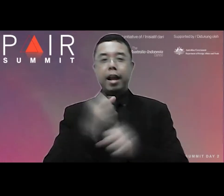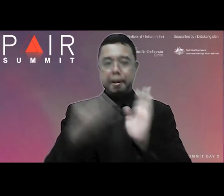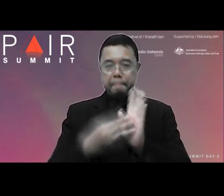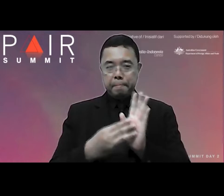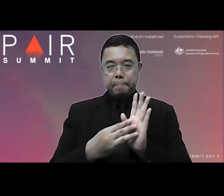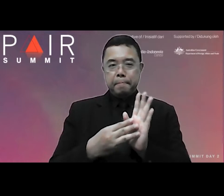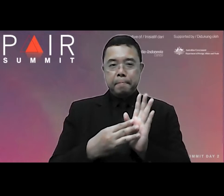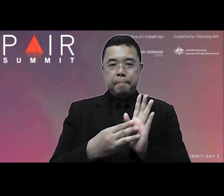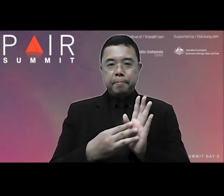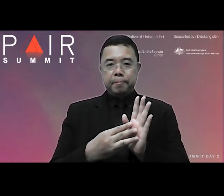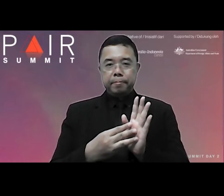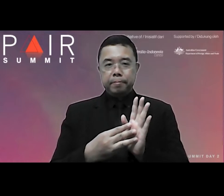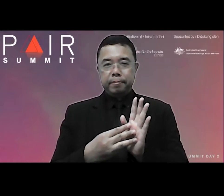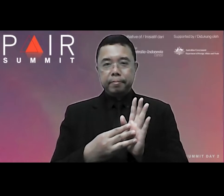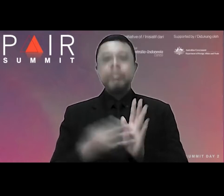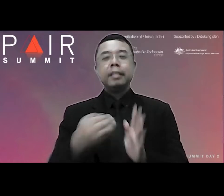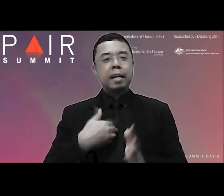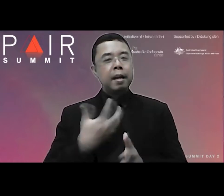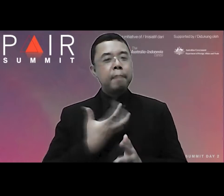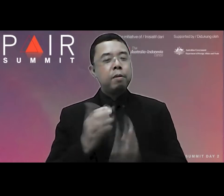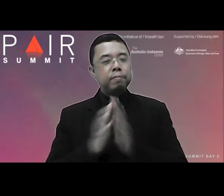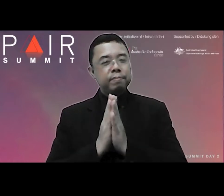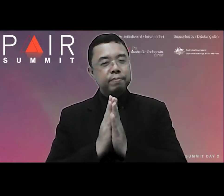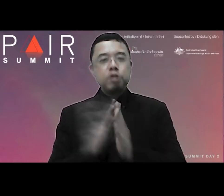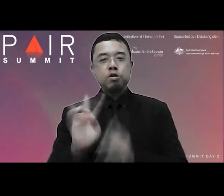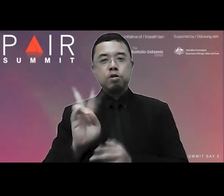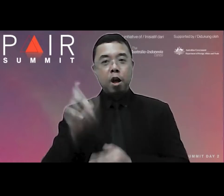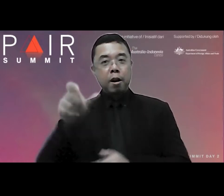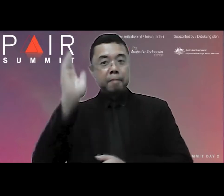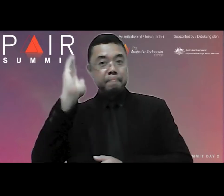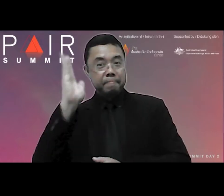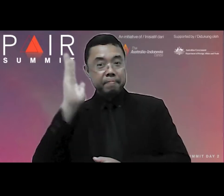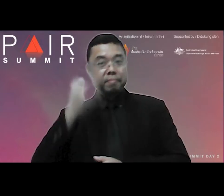lead researchers to take us through a short presentation of their work.